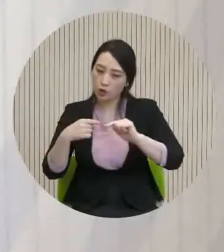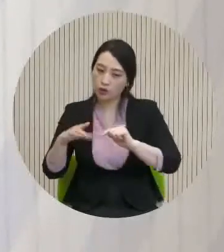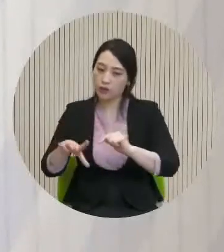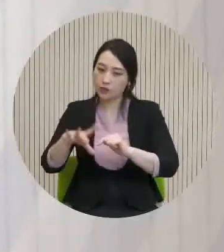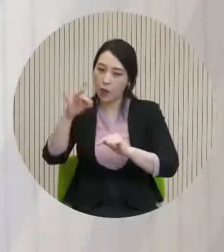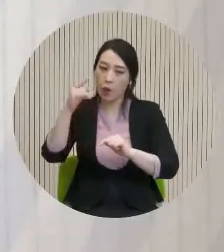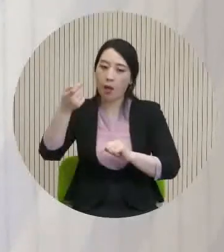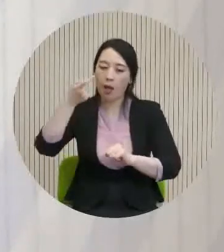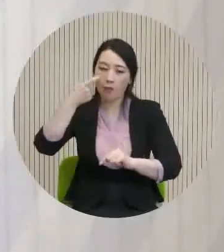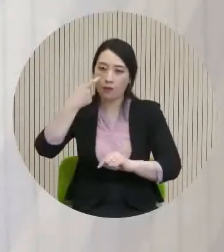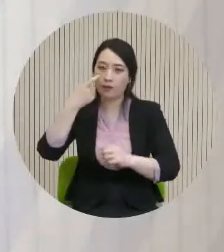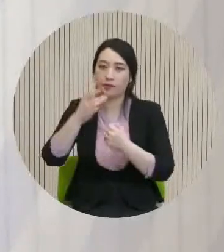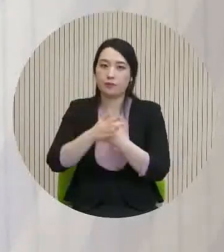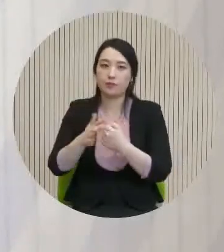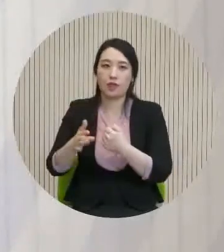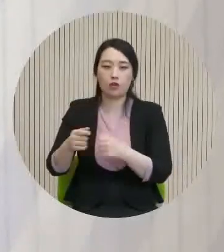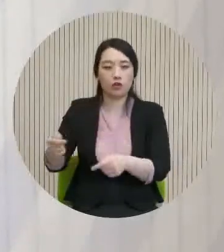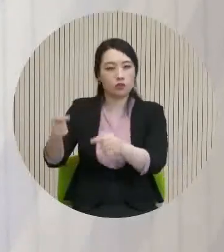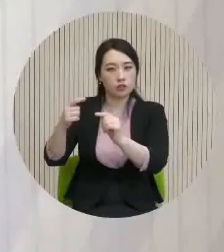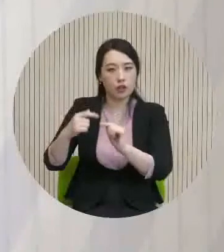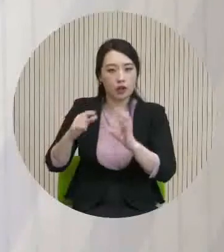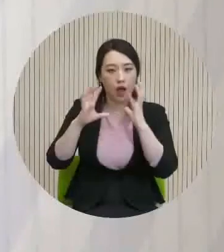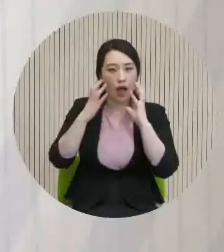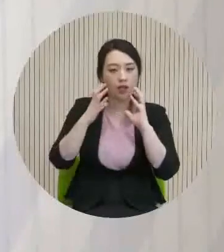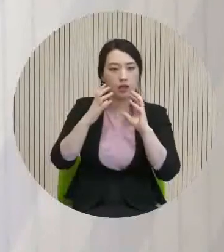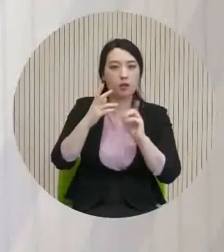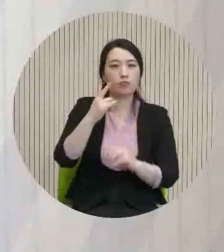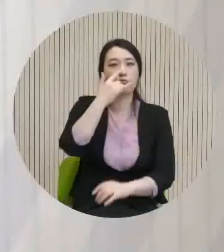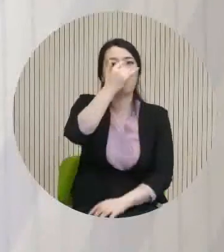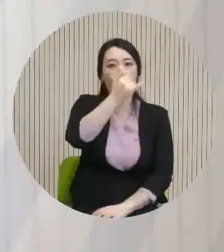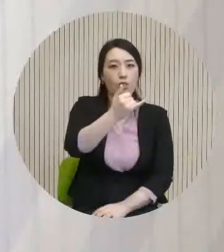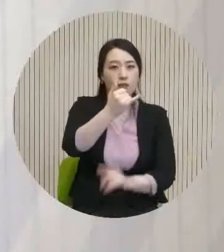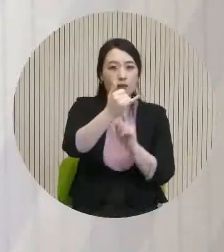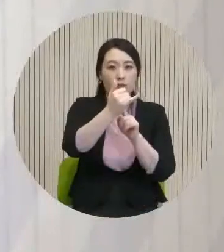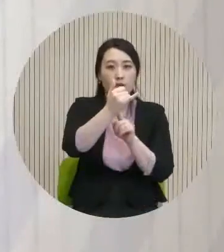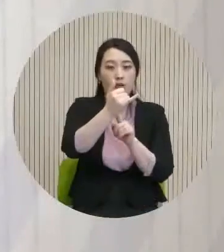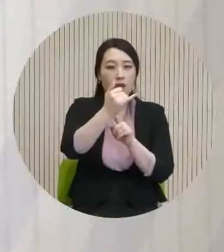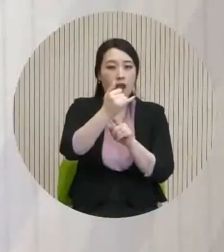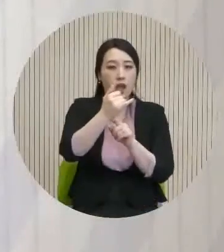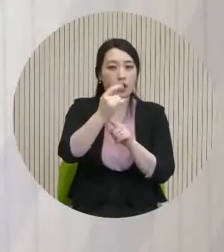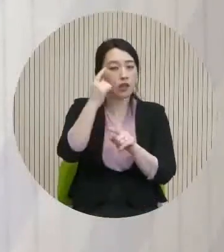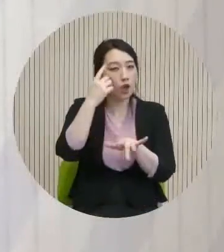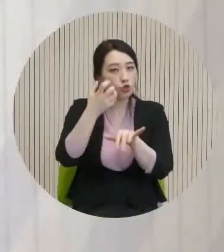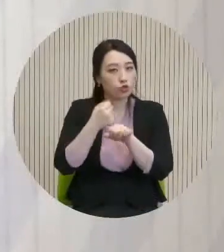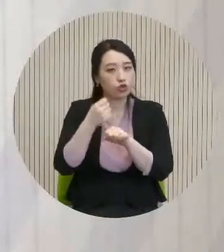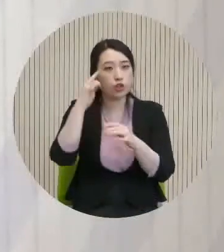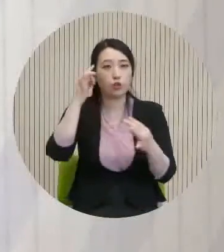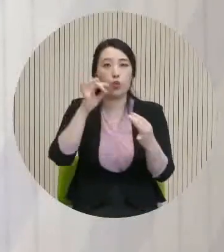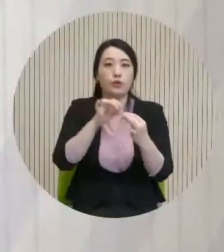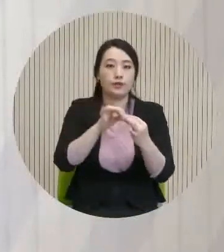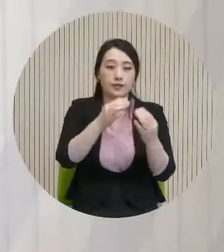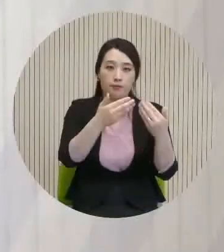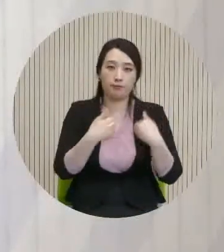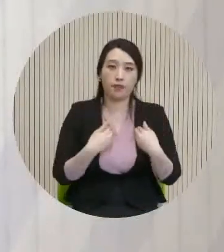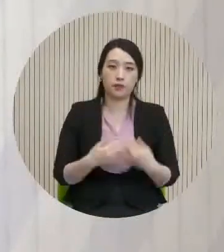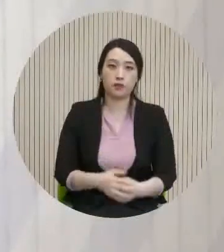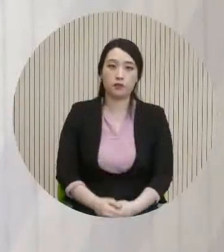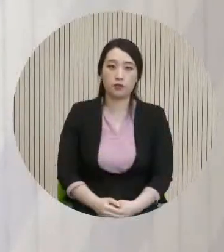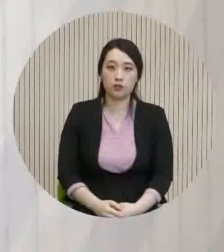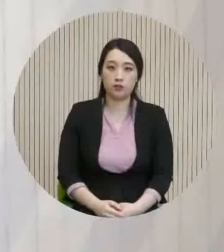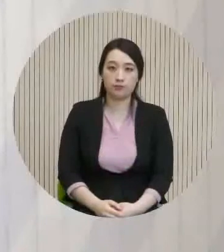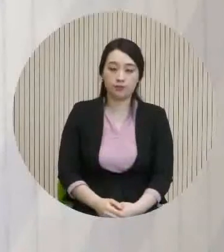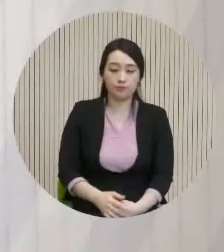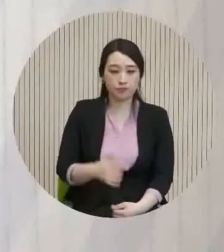was started as part of our university's policy. So we received the